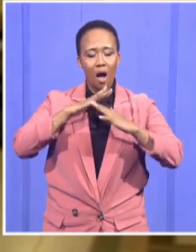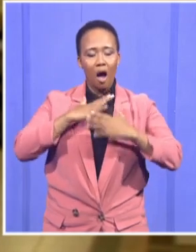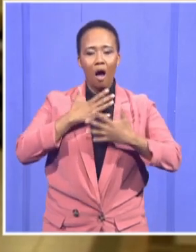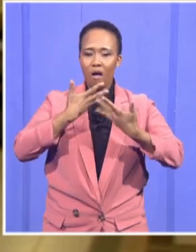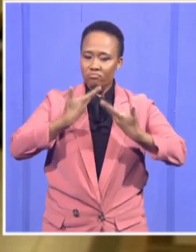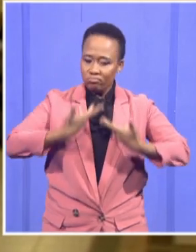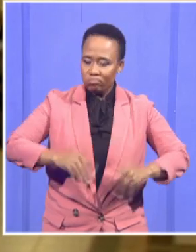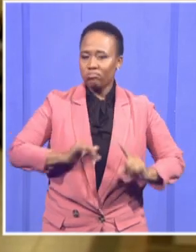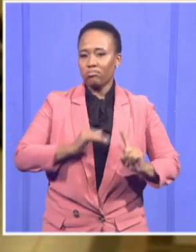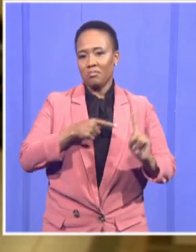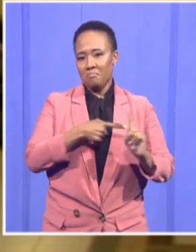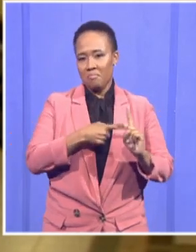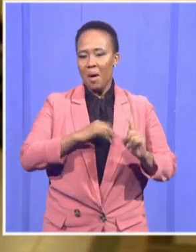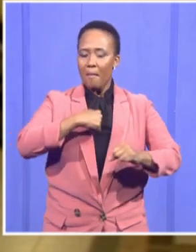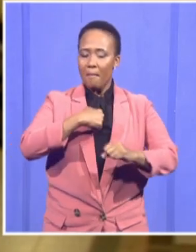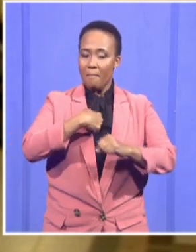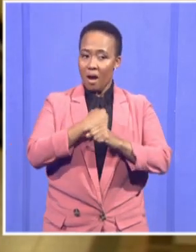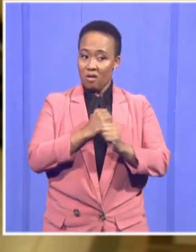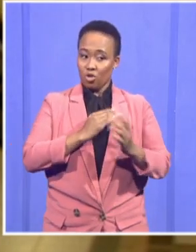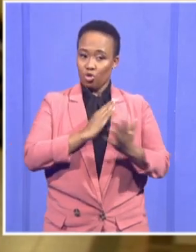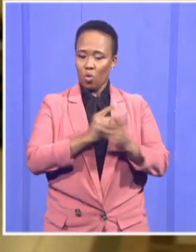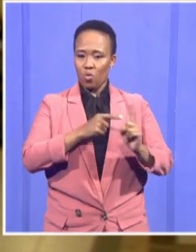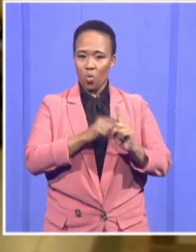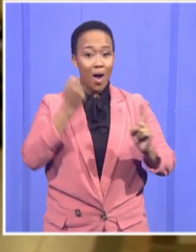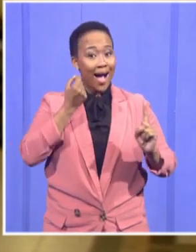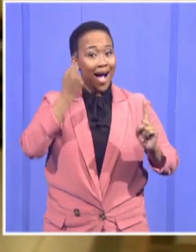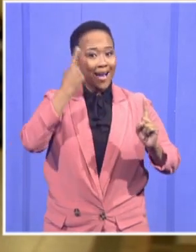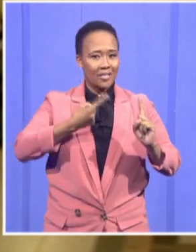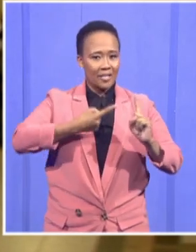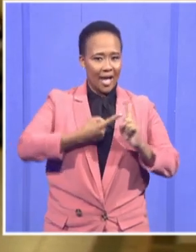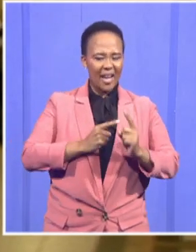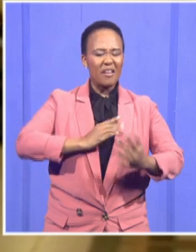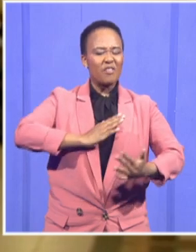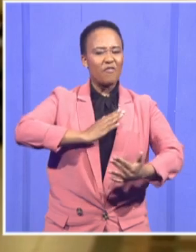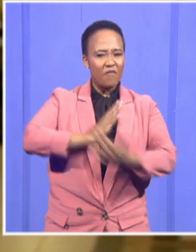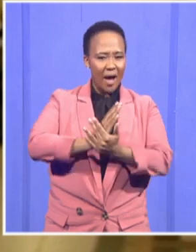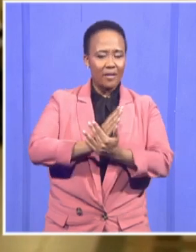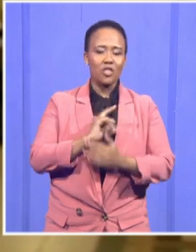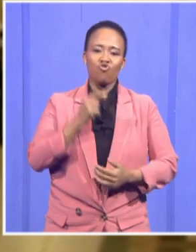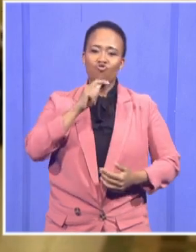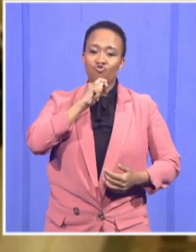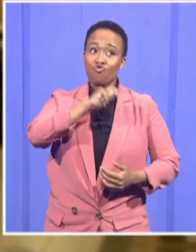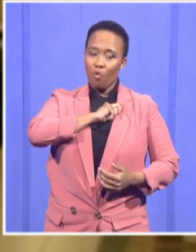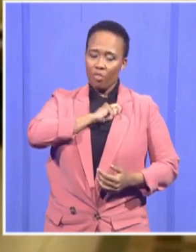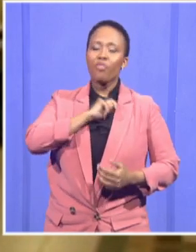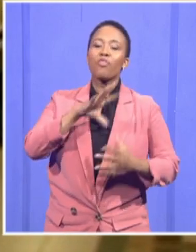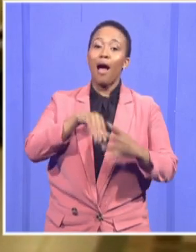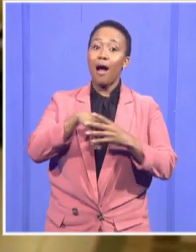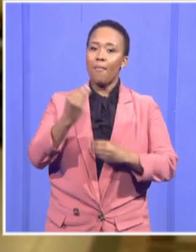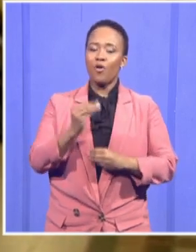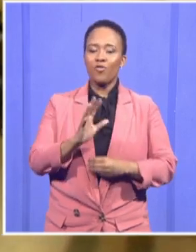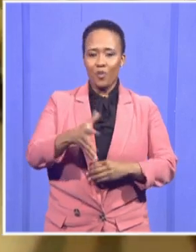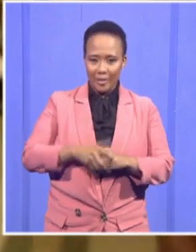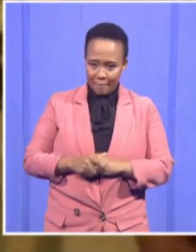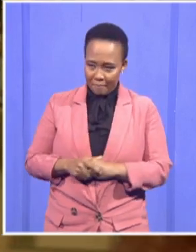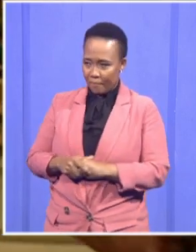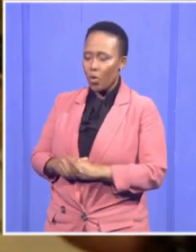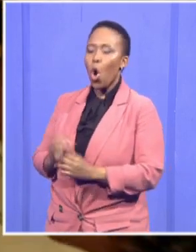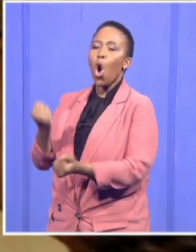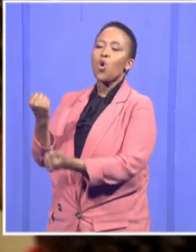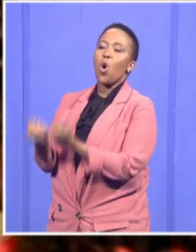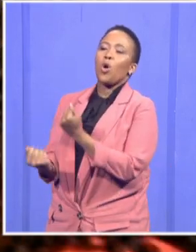him understand that ultimately the facts of the matter, ultimately the truth will come out. You also in court said that you